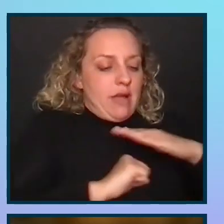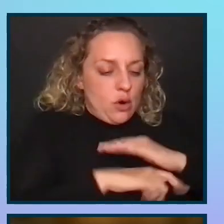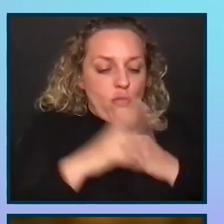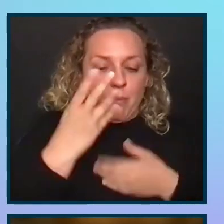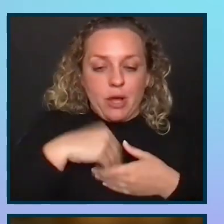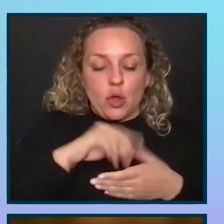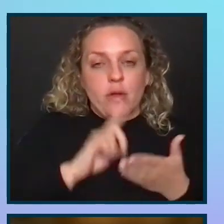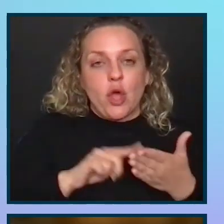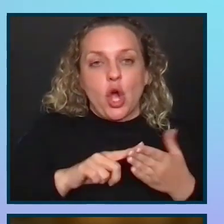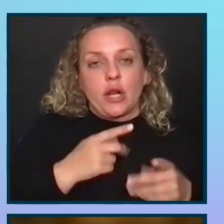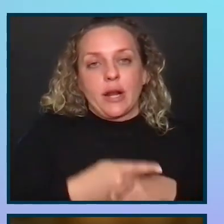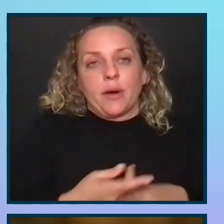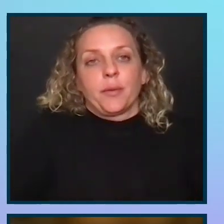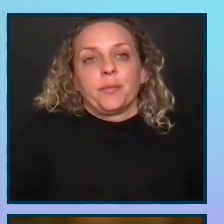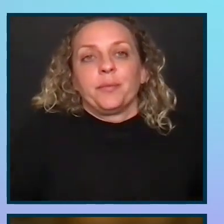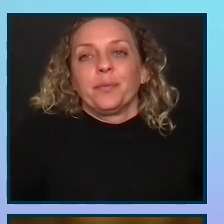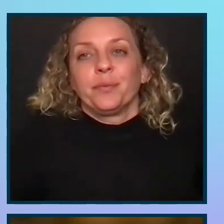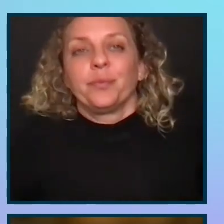the audit here.